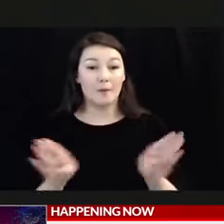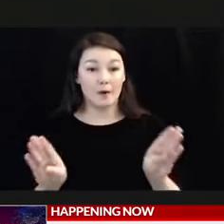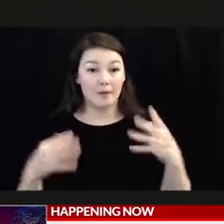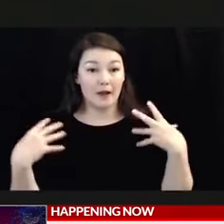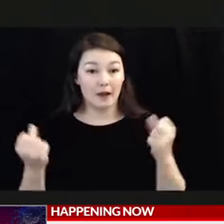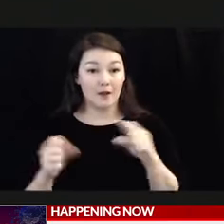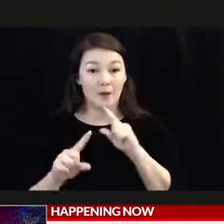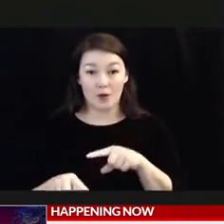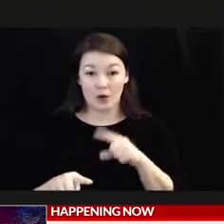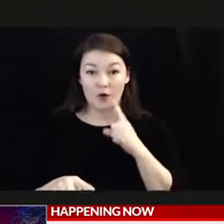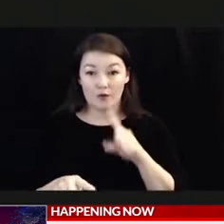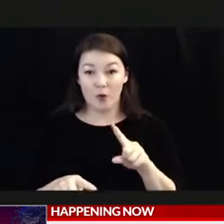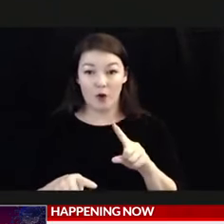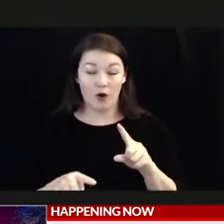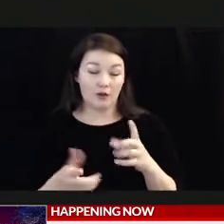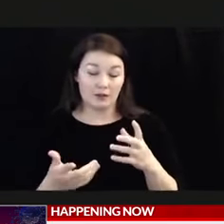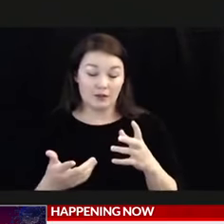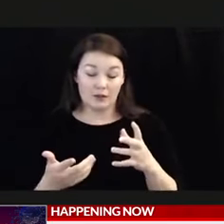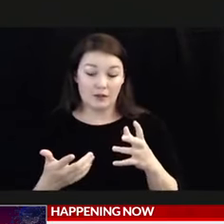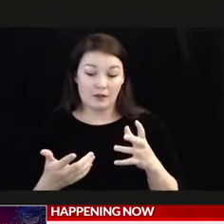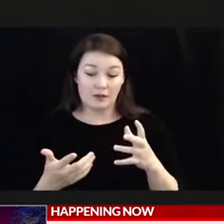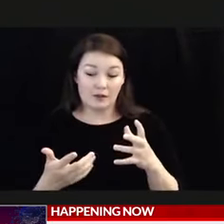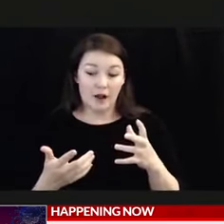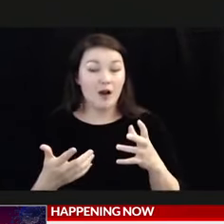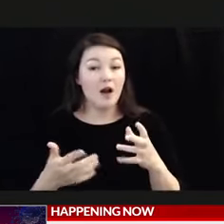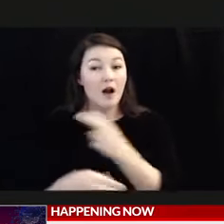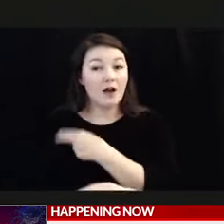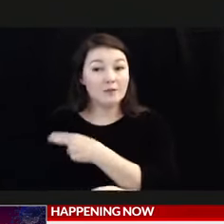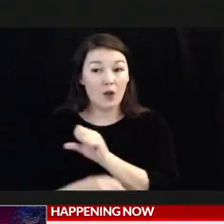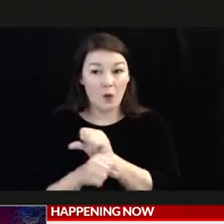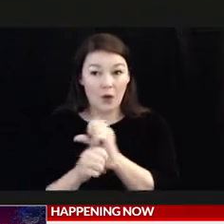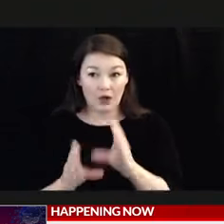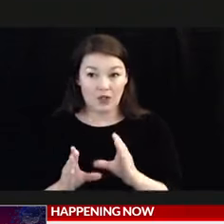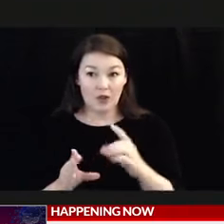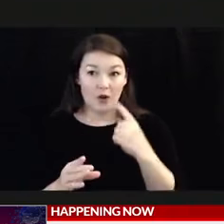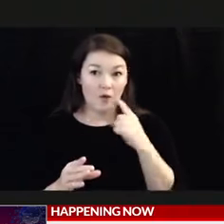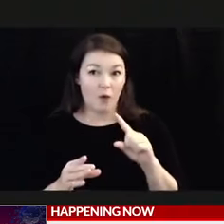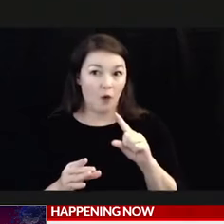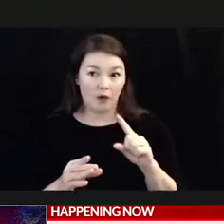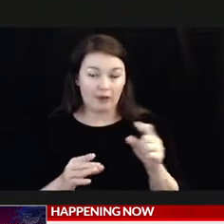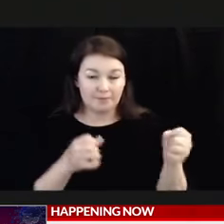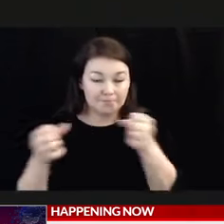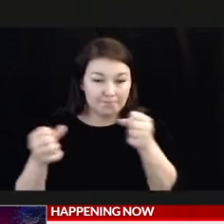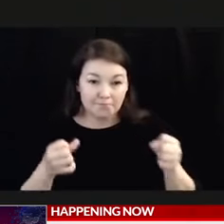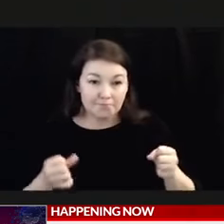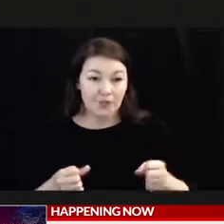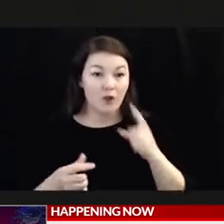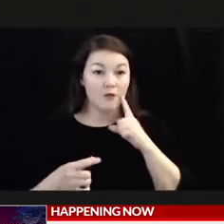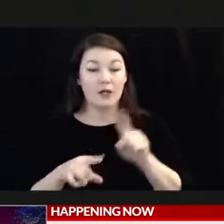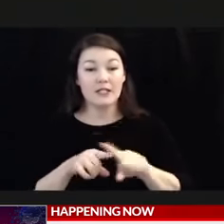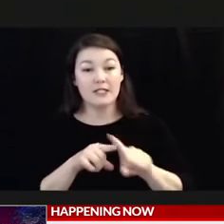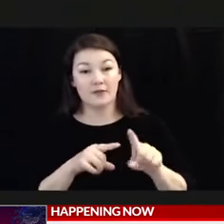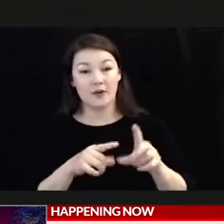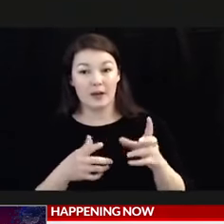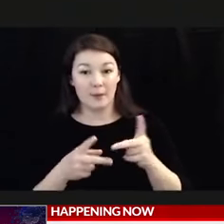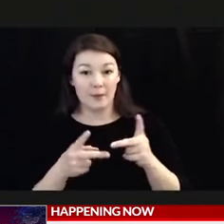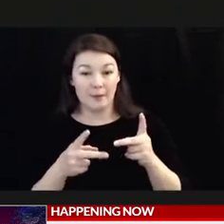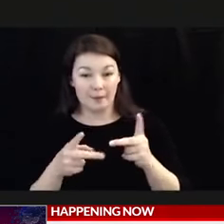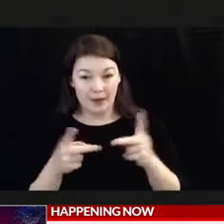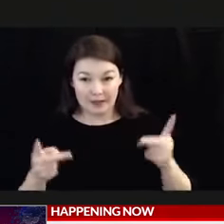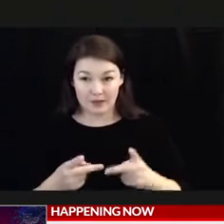freeing up hospital workers to work in emergency rooms for COVID and non-COVID causes, and continuing to work to surge our